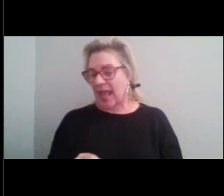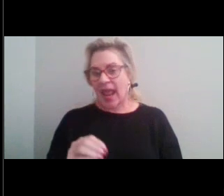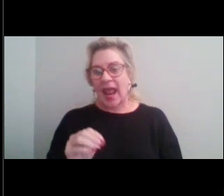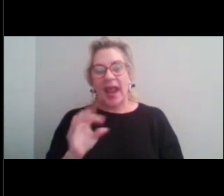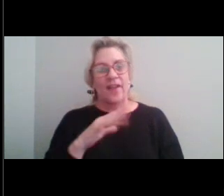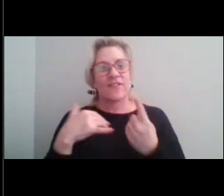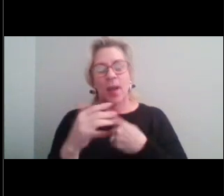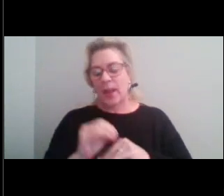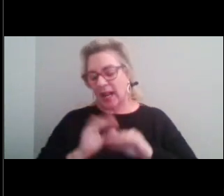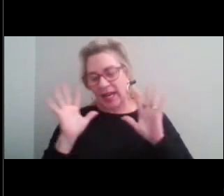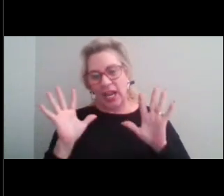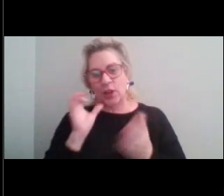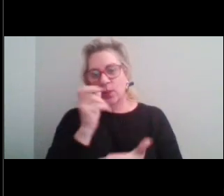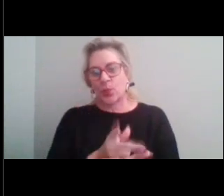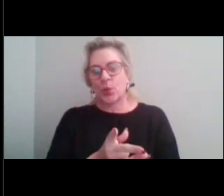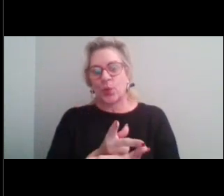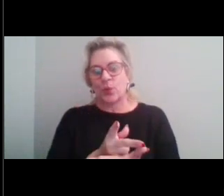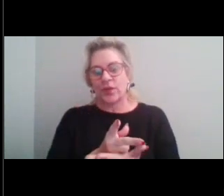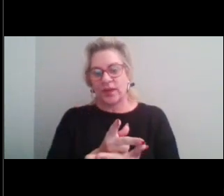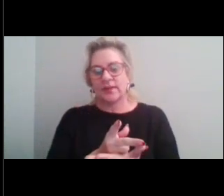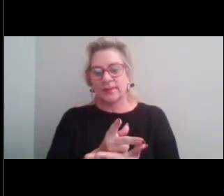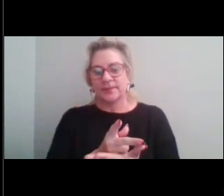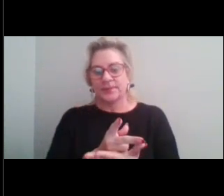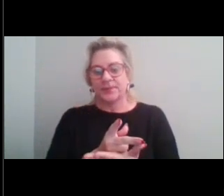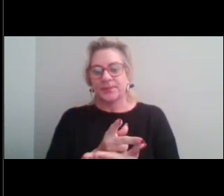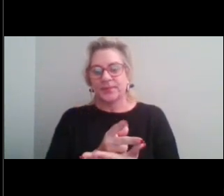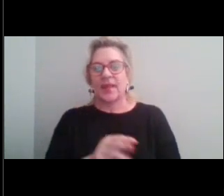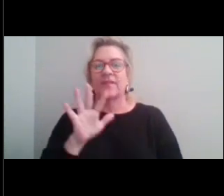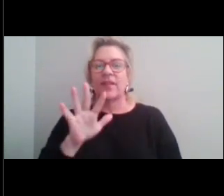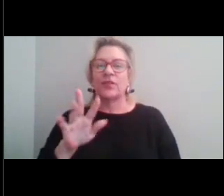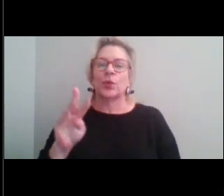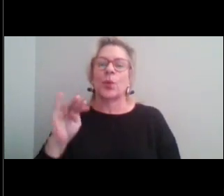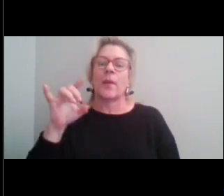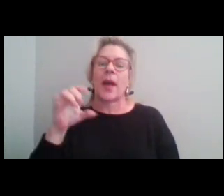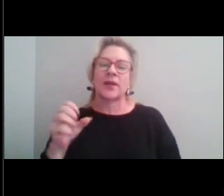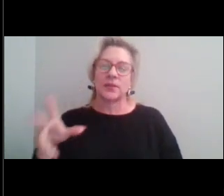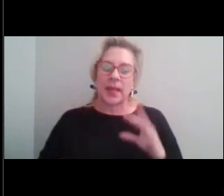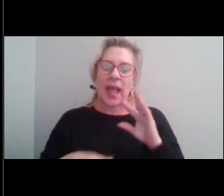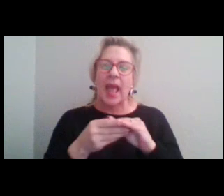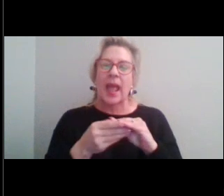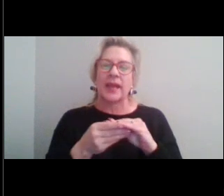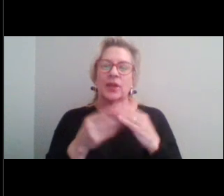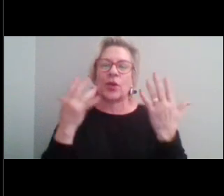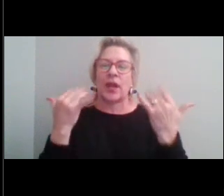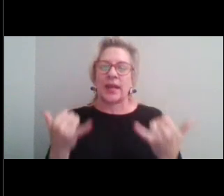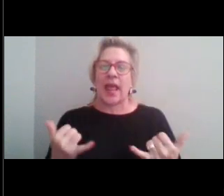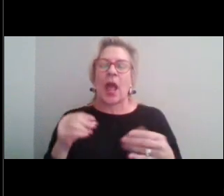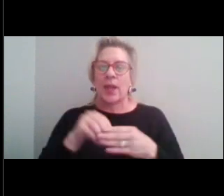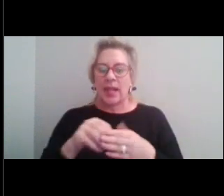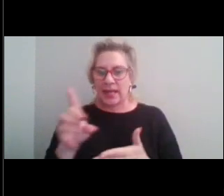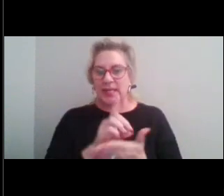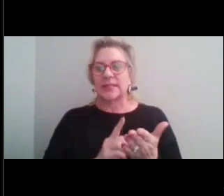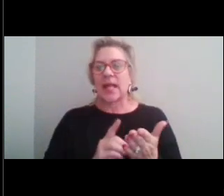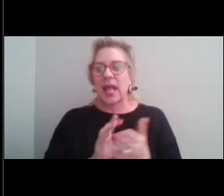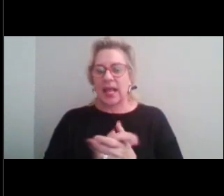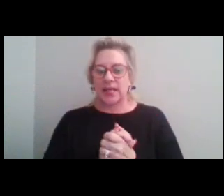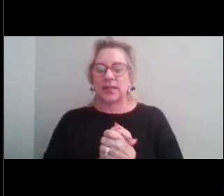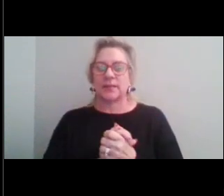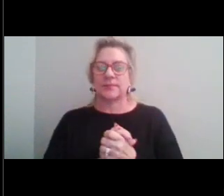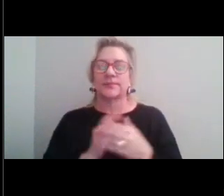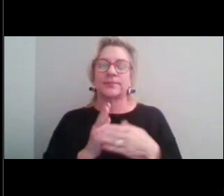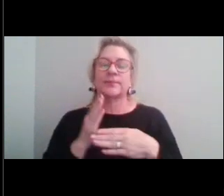119 miles are under construction. 52 miles, the added 52 miles, are now in design. After